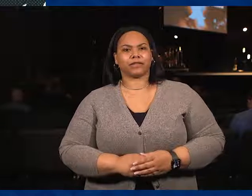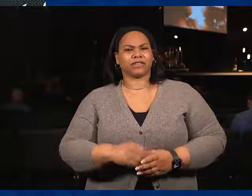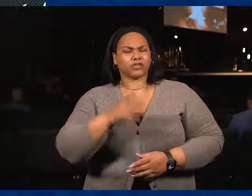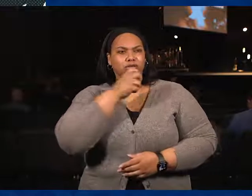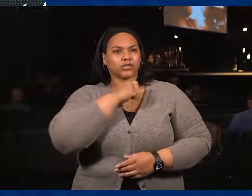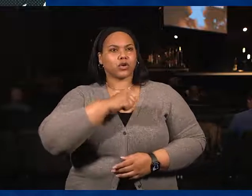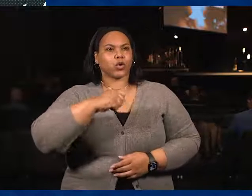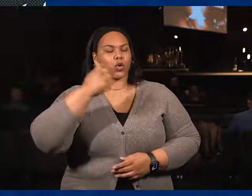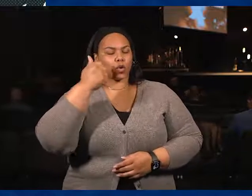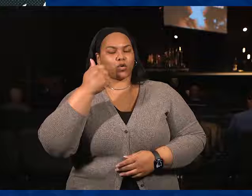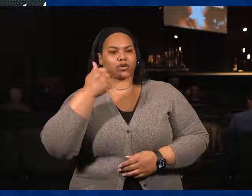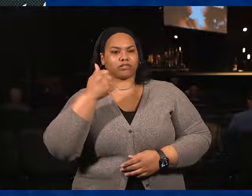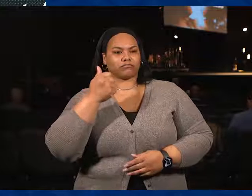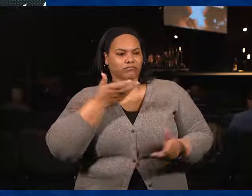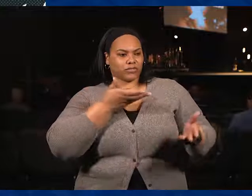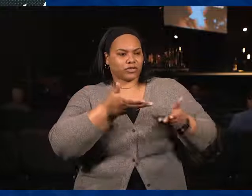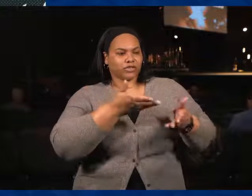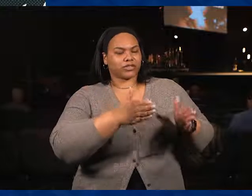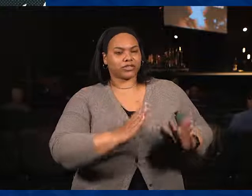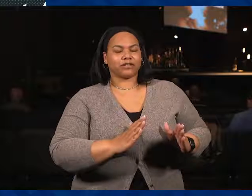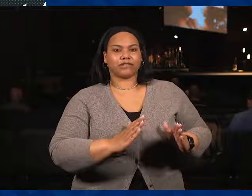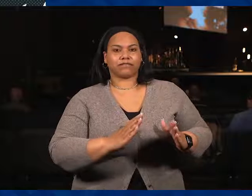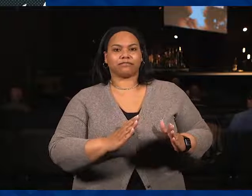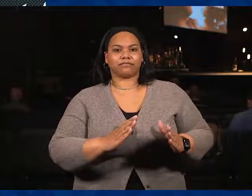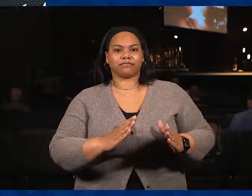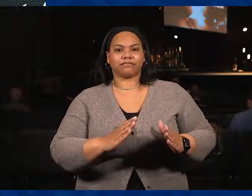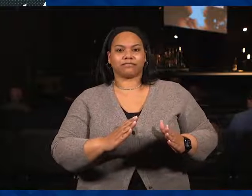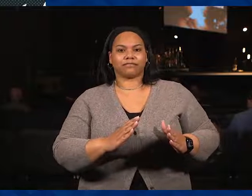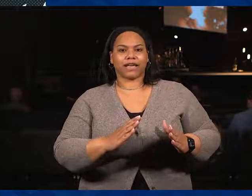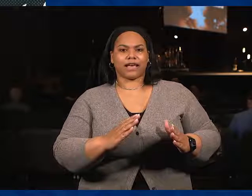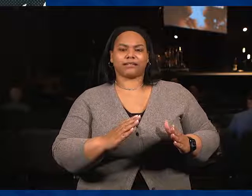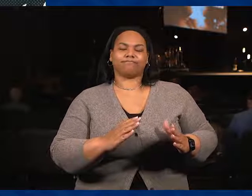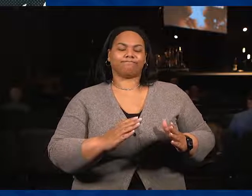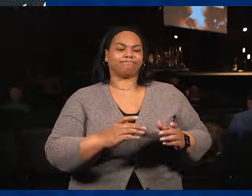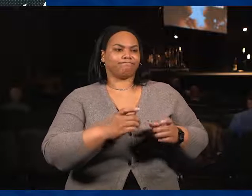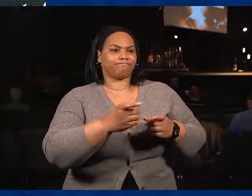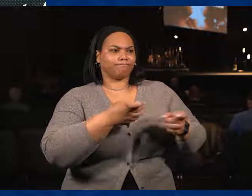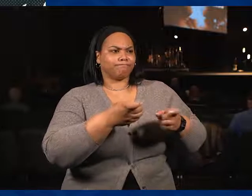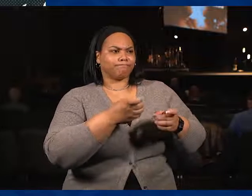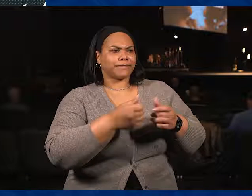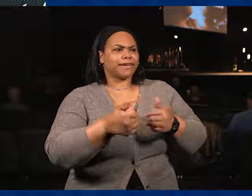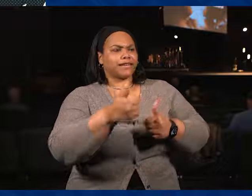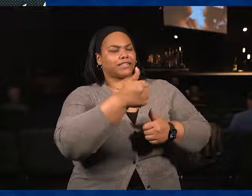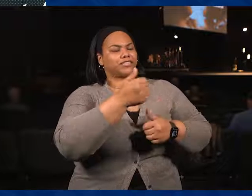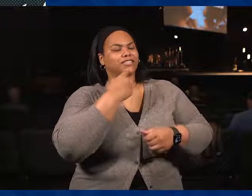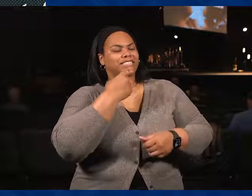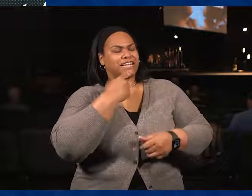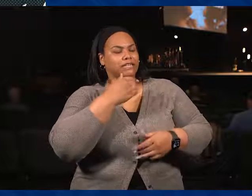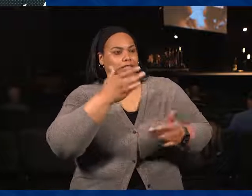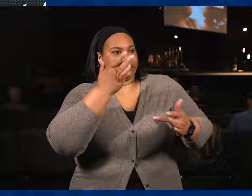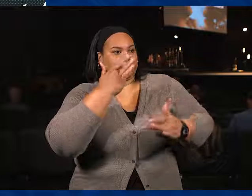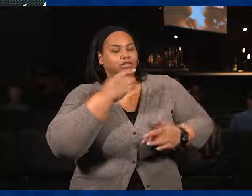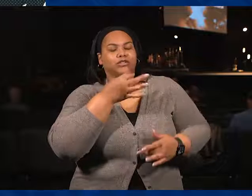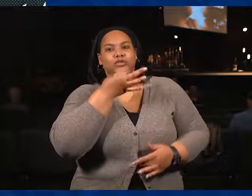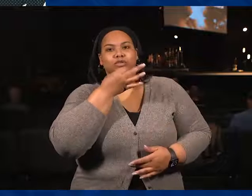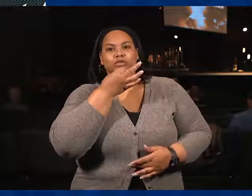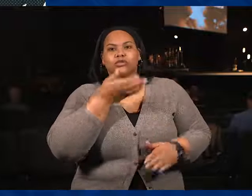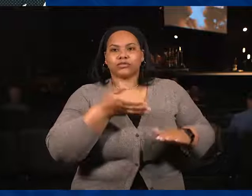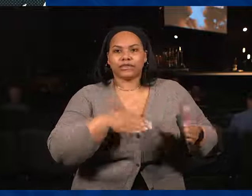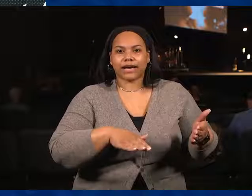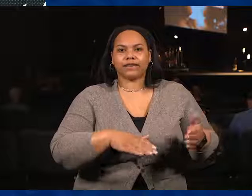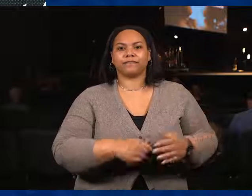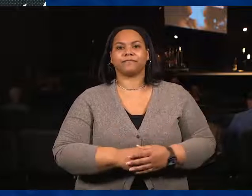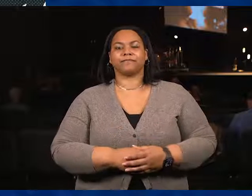There was a centurion servant whom his master valued highly, was sick and was about to die. The centurion heard of Jesus and sent